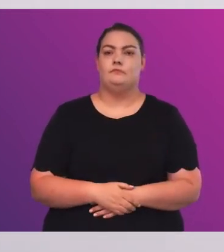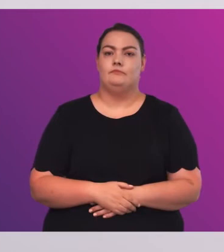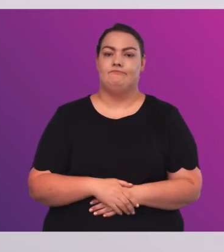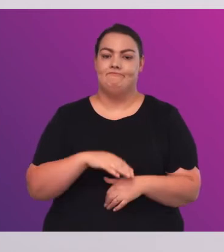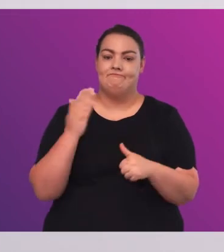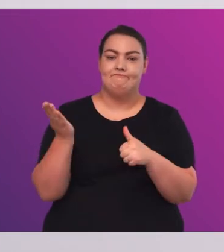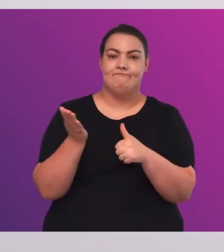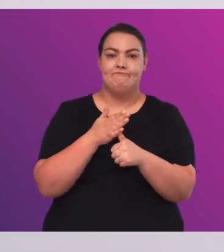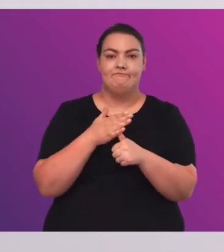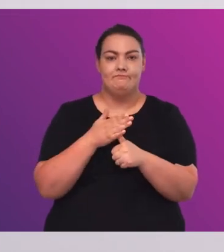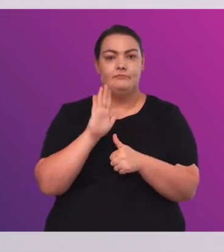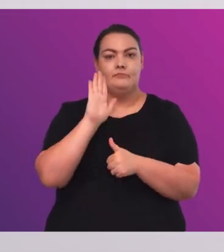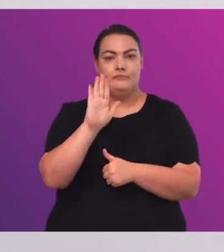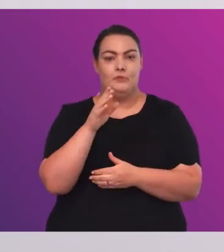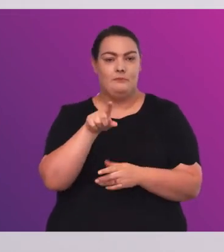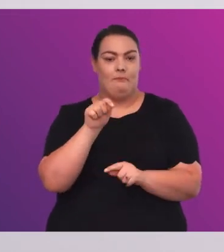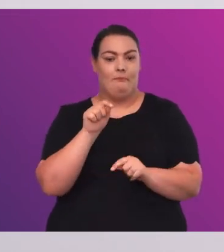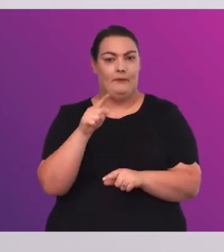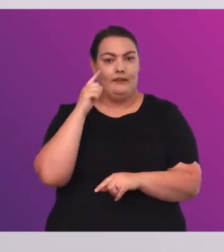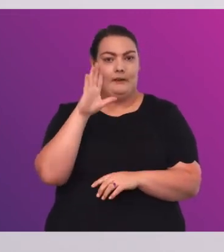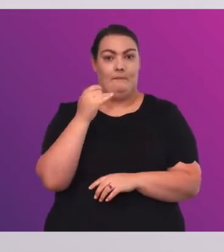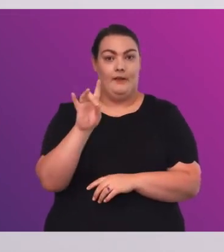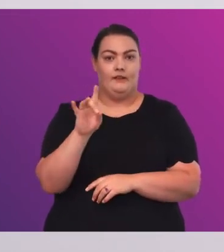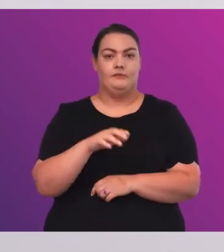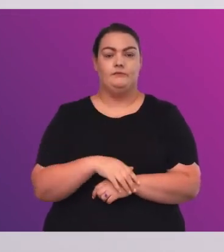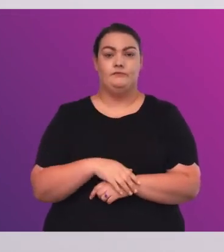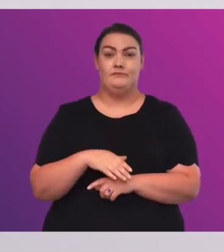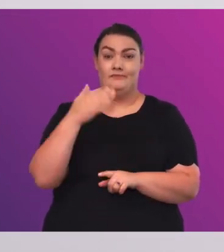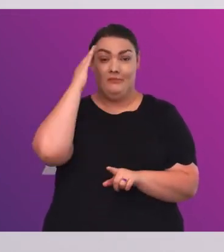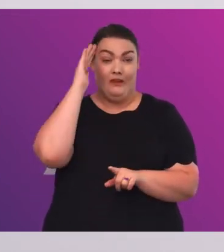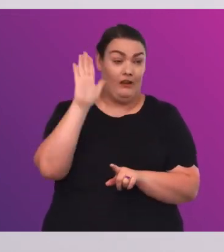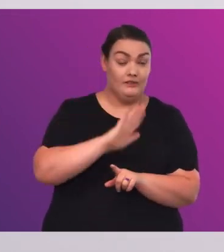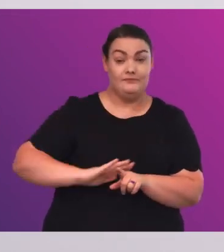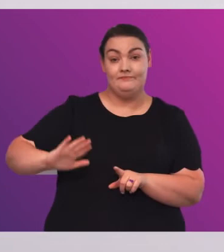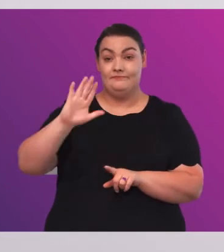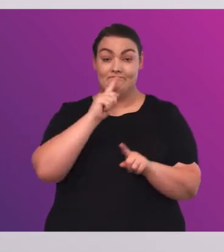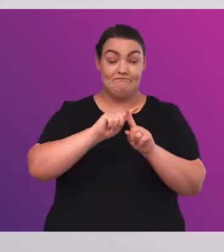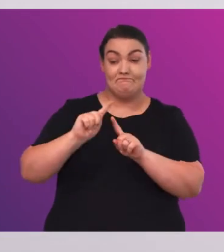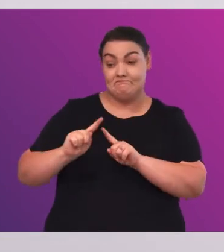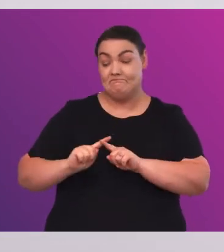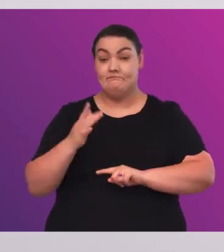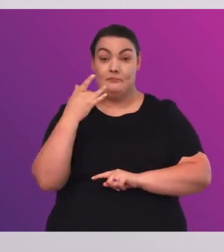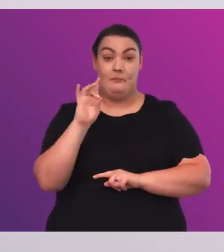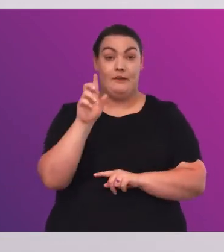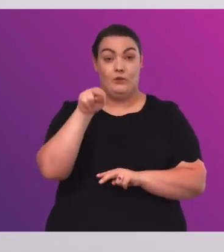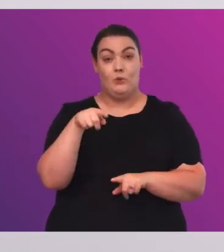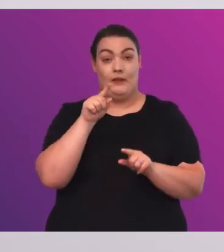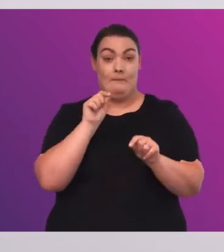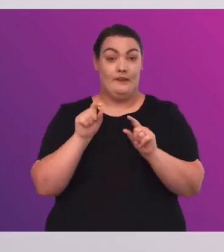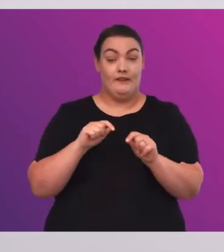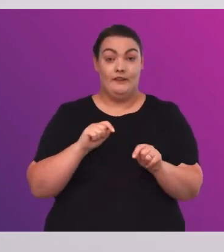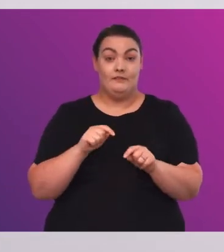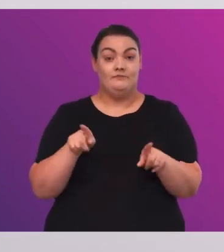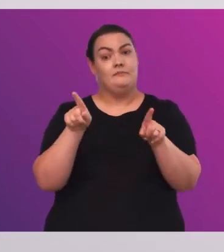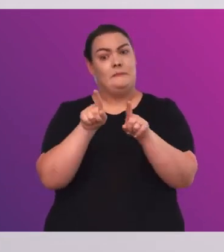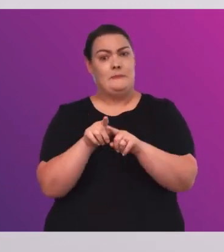Step one, choosing your bank. In Ireland, there are a number of banks to choose from. Irish